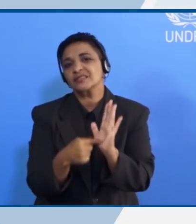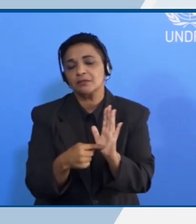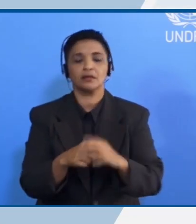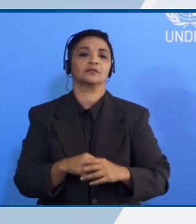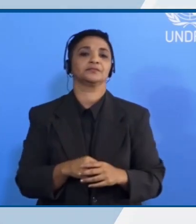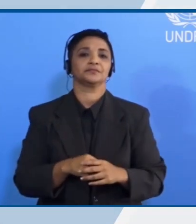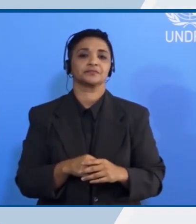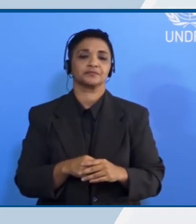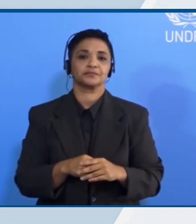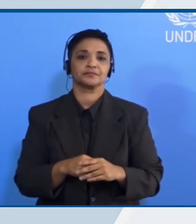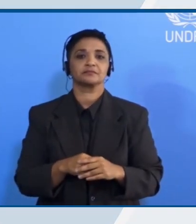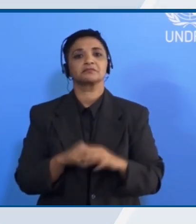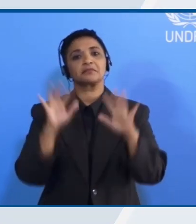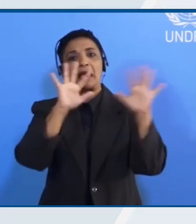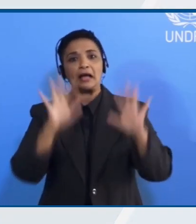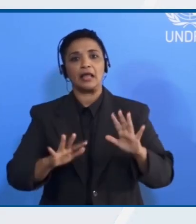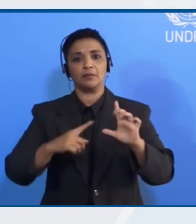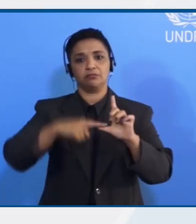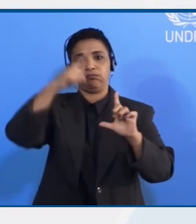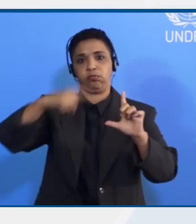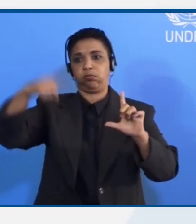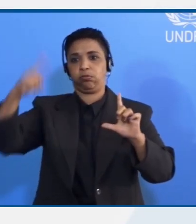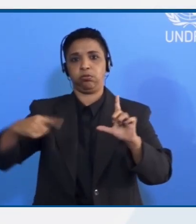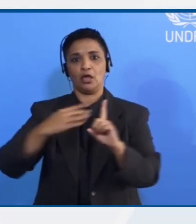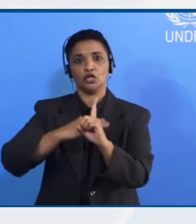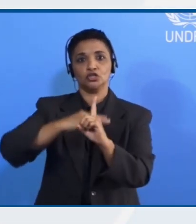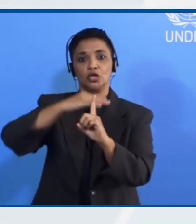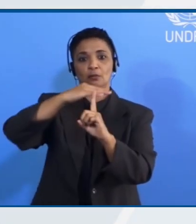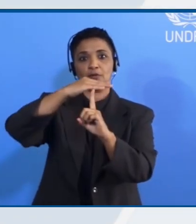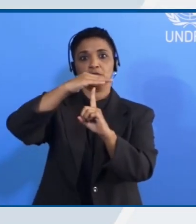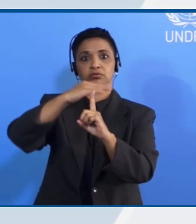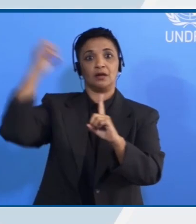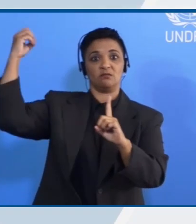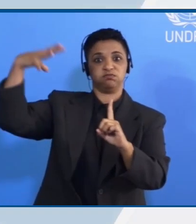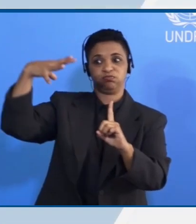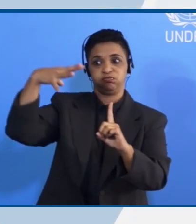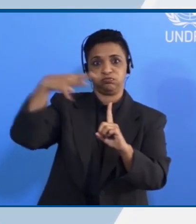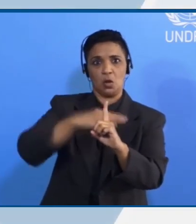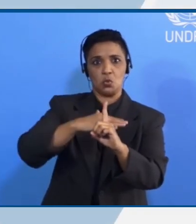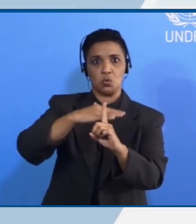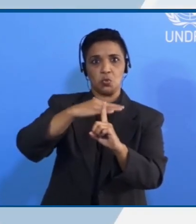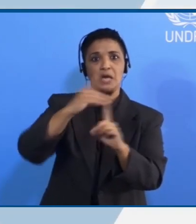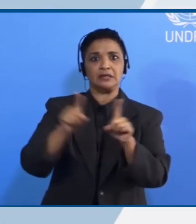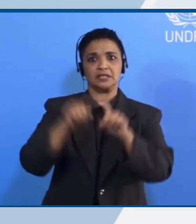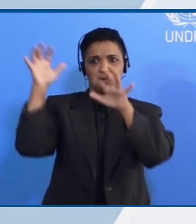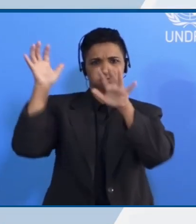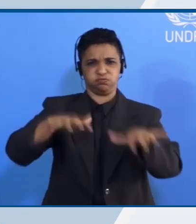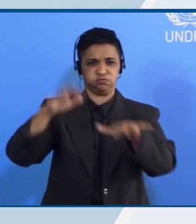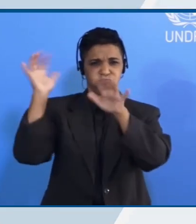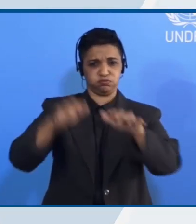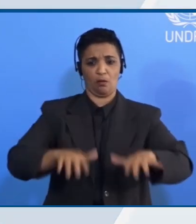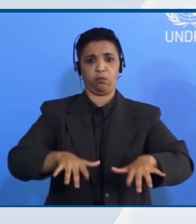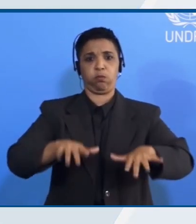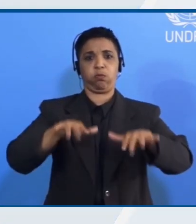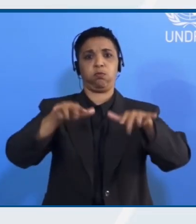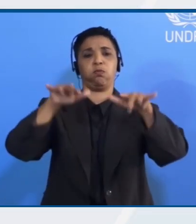the climate variability, the temperature variability, the increasing rainfall variability, etc., and how